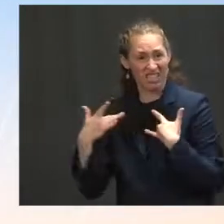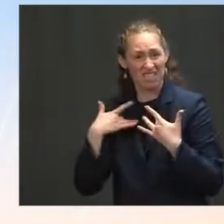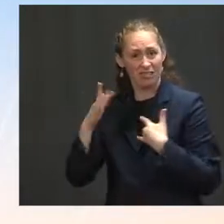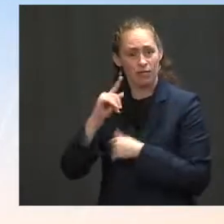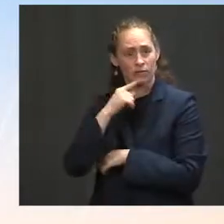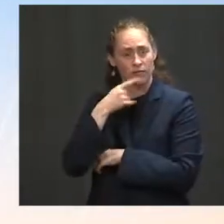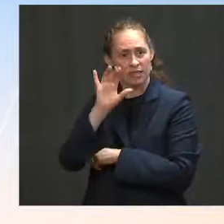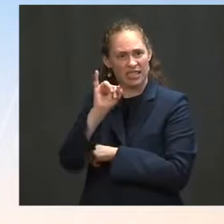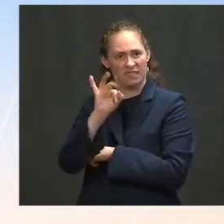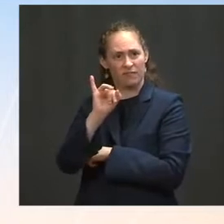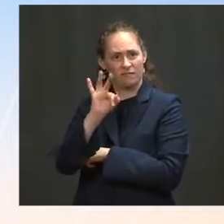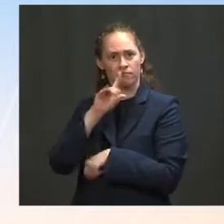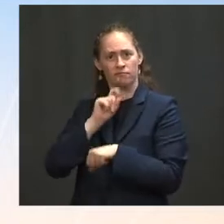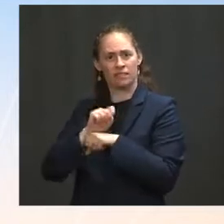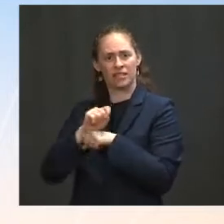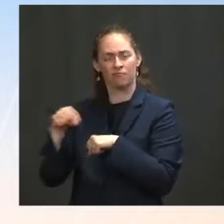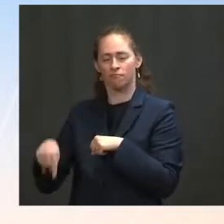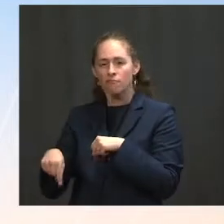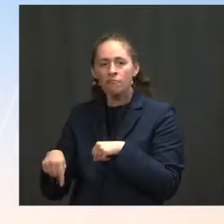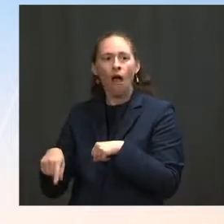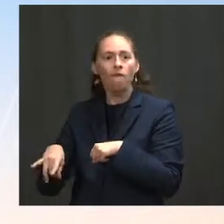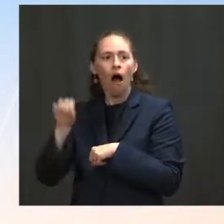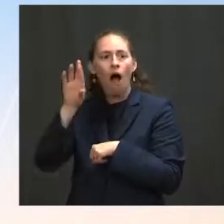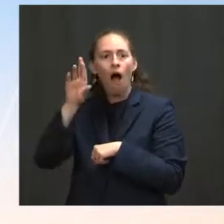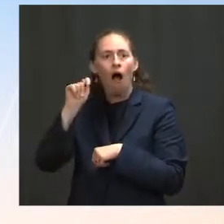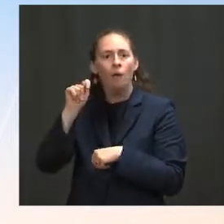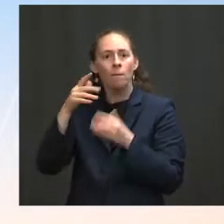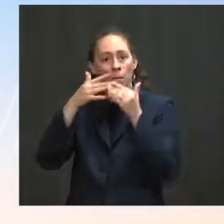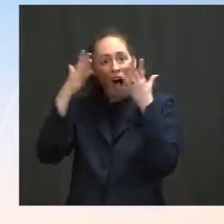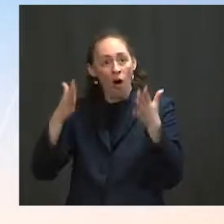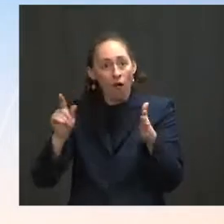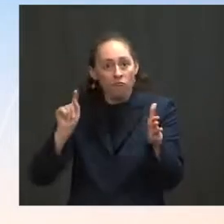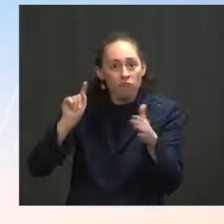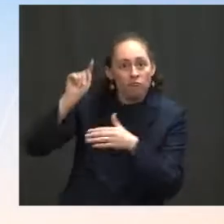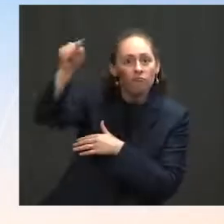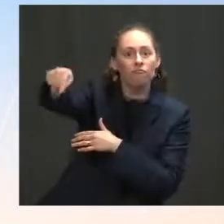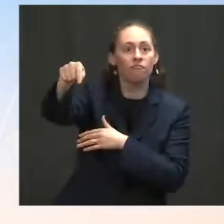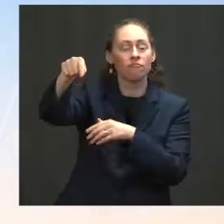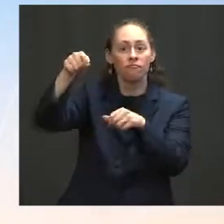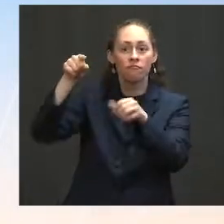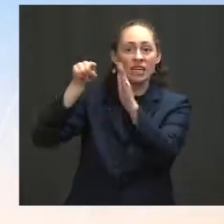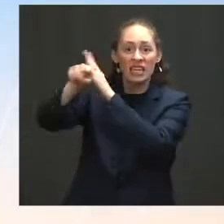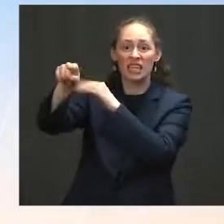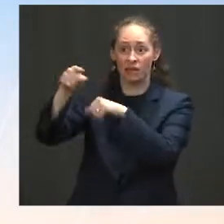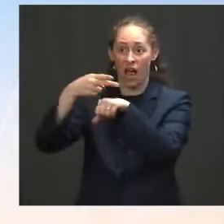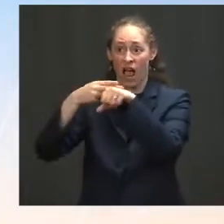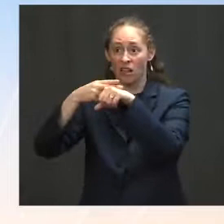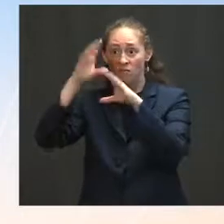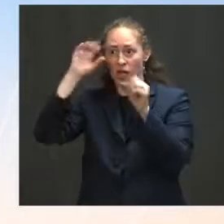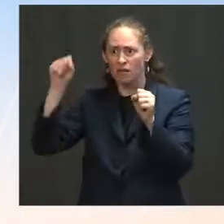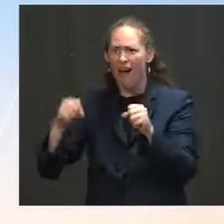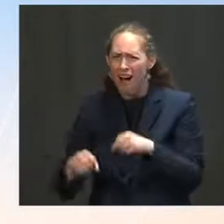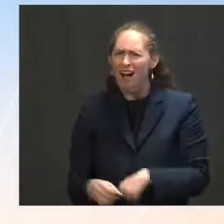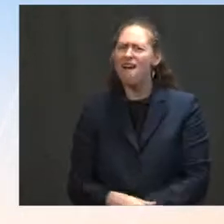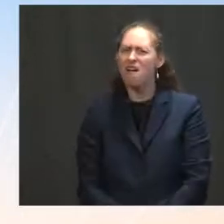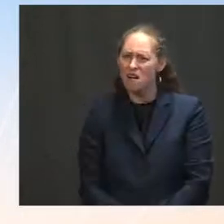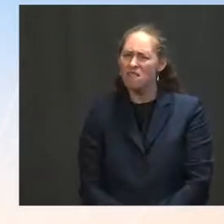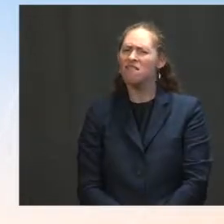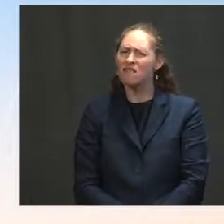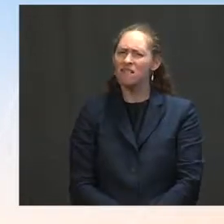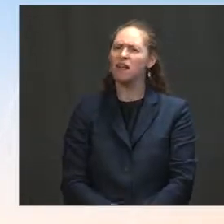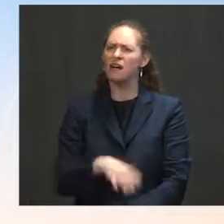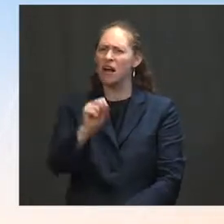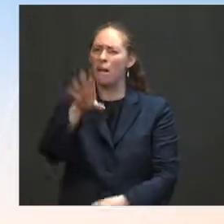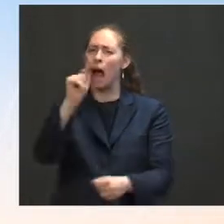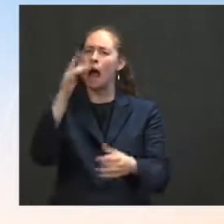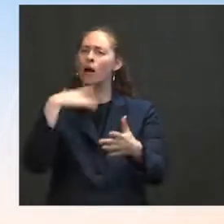in fact, American citizens involved in this assassination? Well, certainly, but I'm not going to get ahead of where the investigation is going. It's ongoing. It's